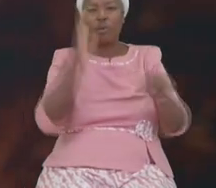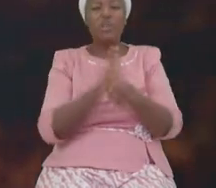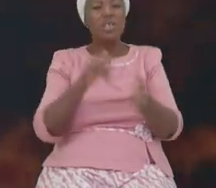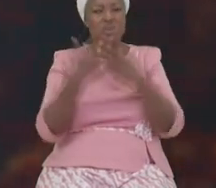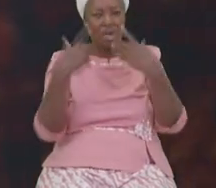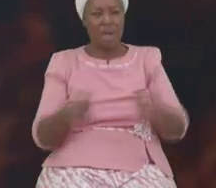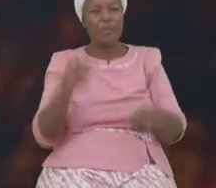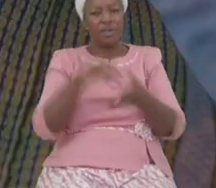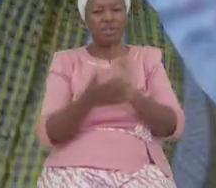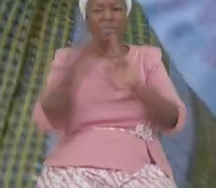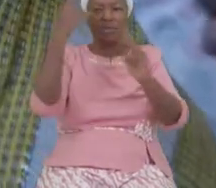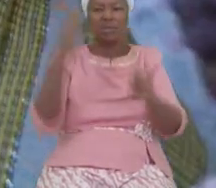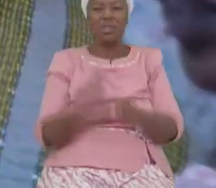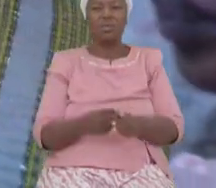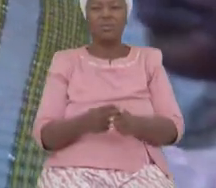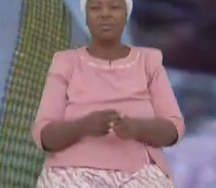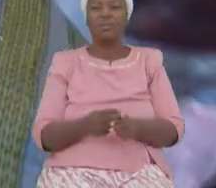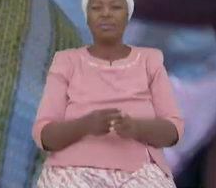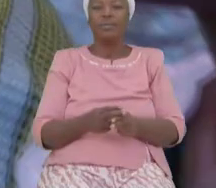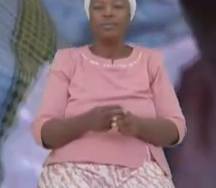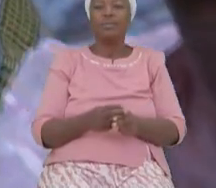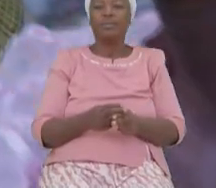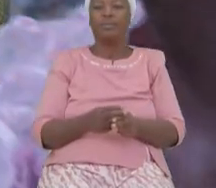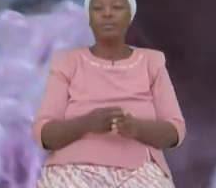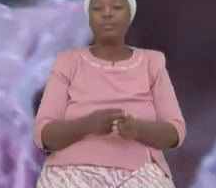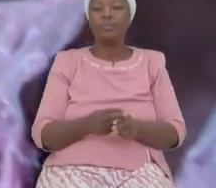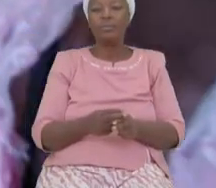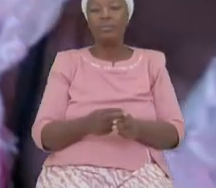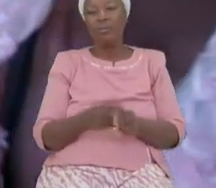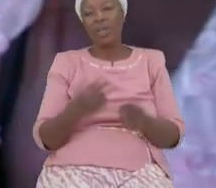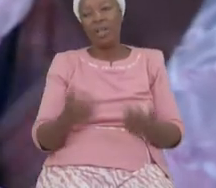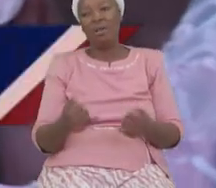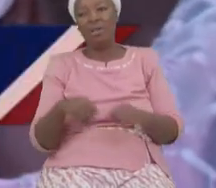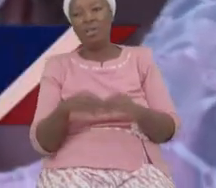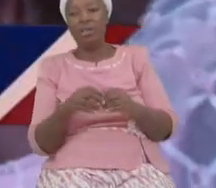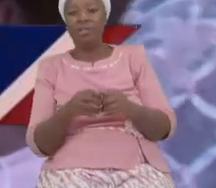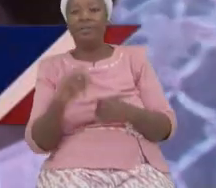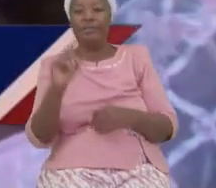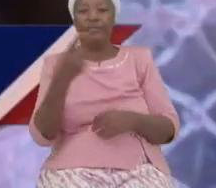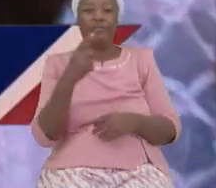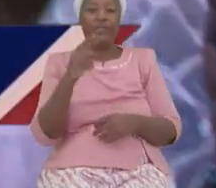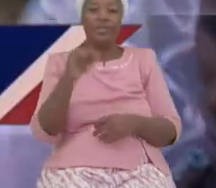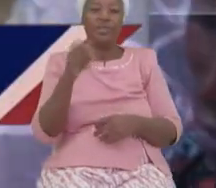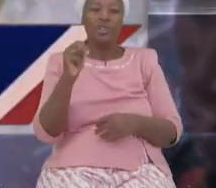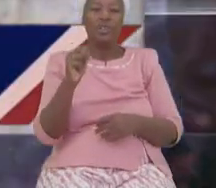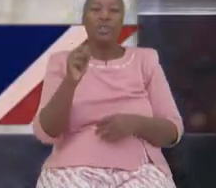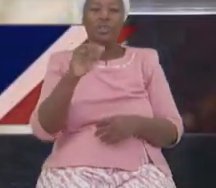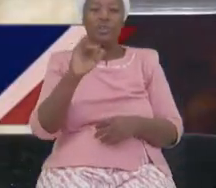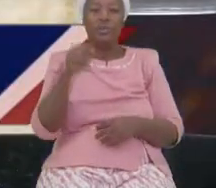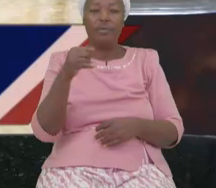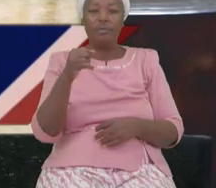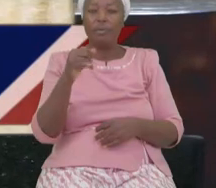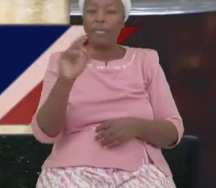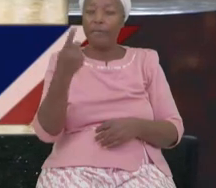happen in Jesus' name. It tells us in 1 John chapter 1, reading from verse 5.